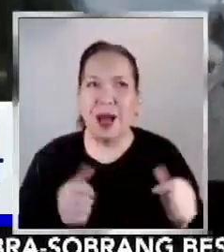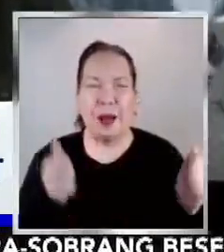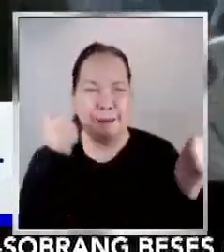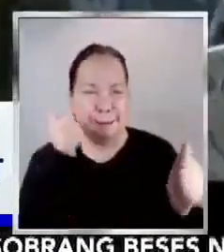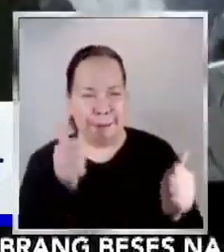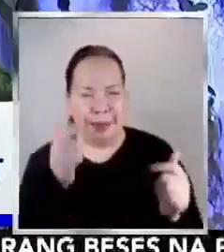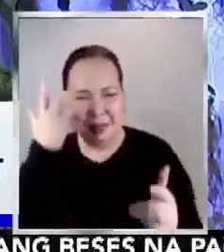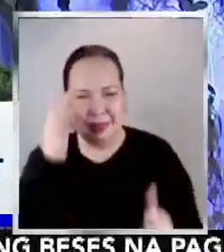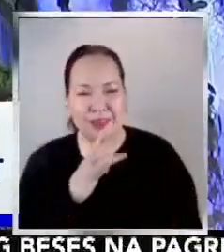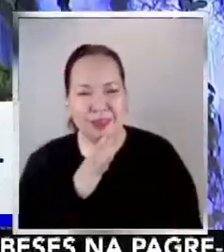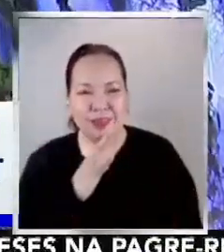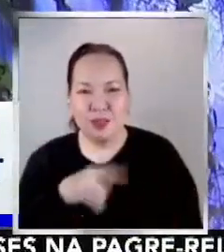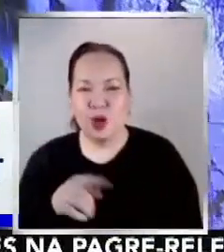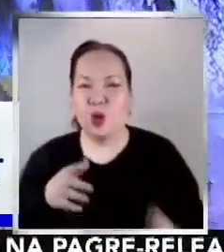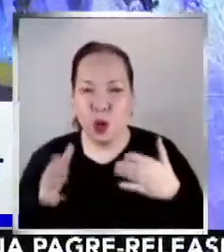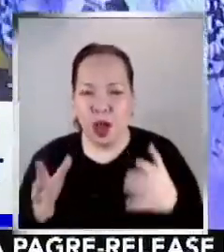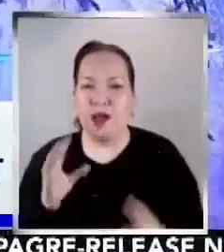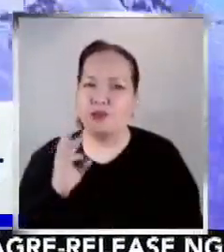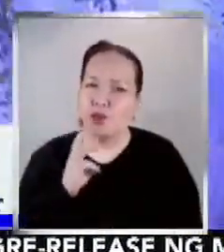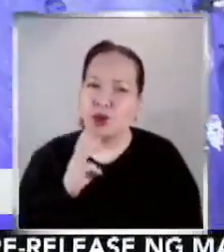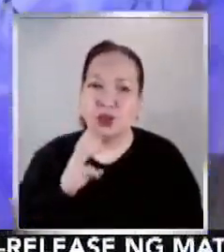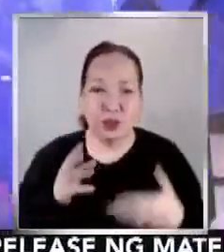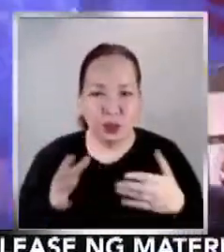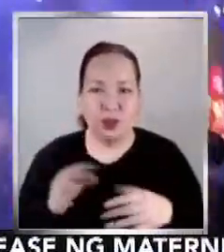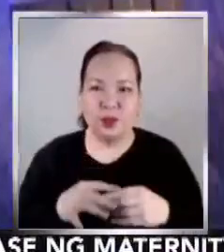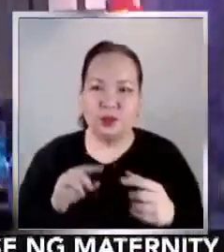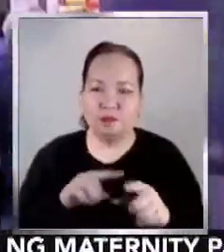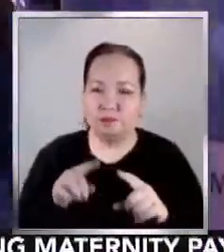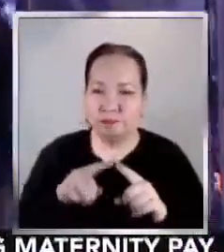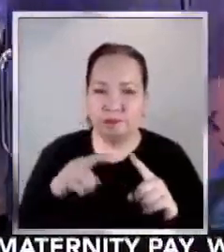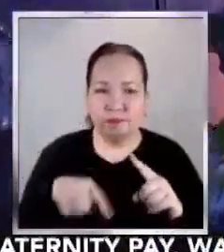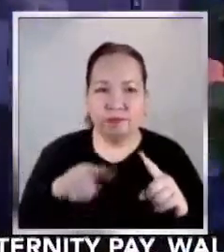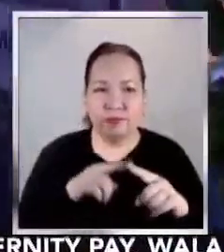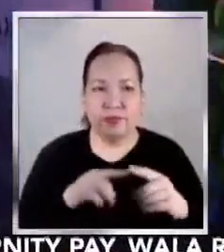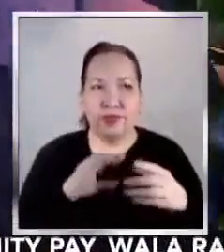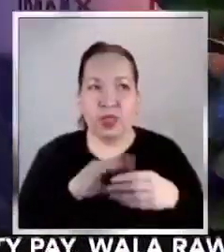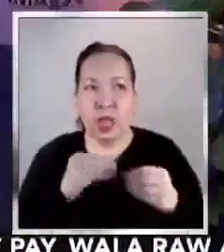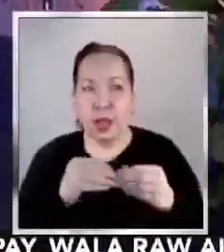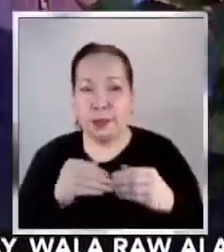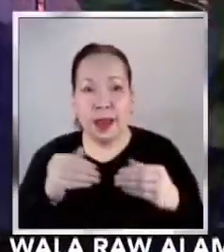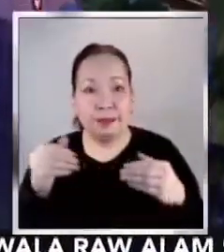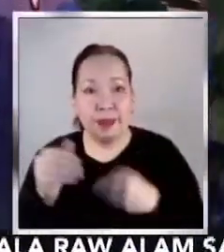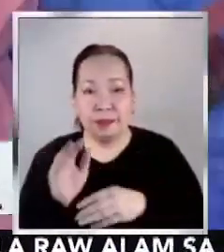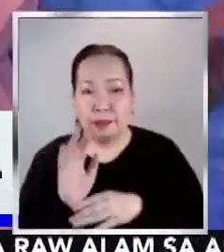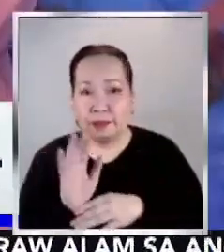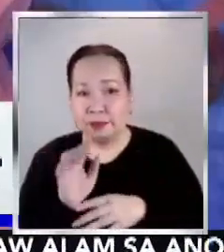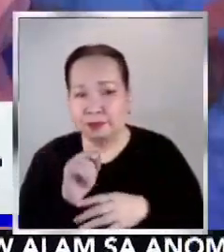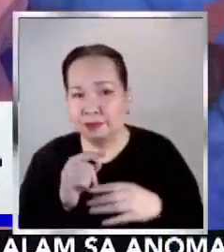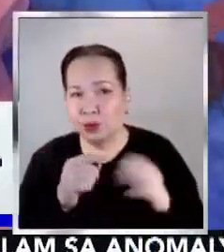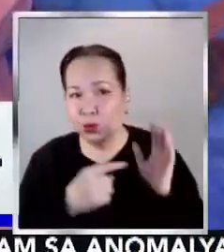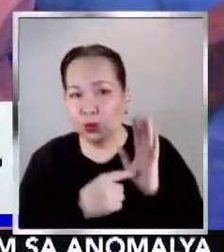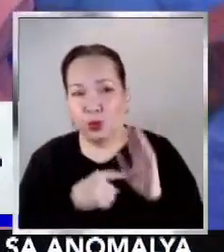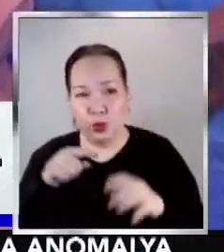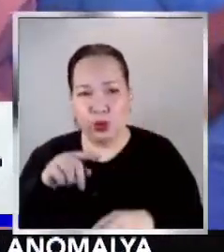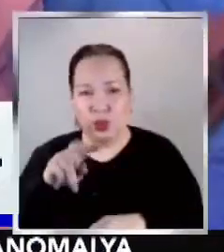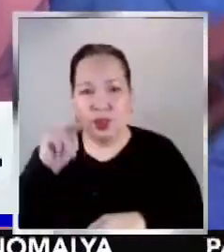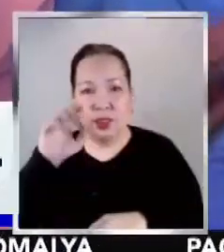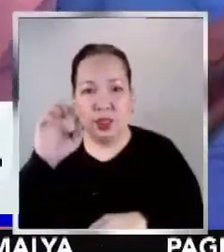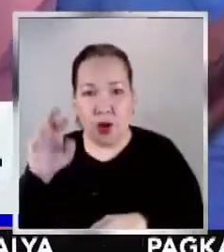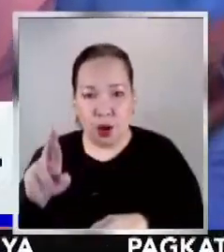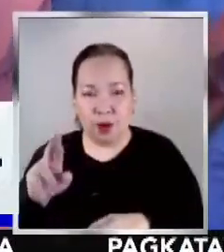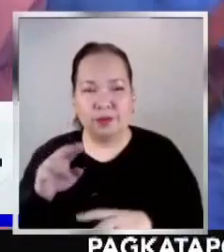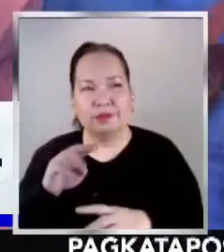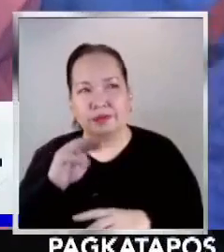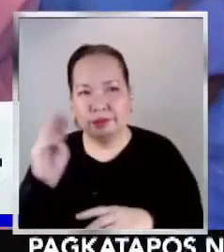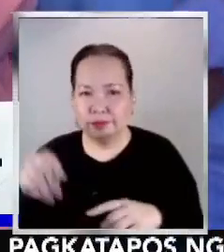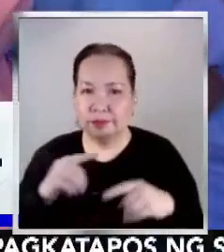Ilan ding Sparkle Stars ang nakapanood ng new Avatar sequel sa advanced screening dito sa Manila. Kasama riyan sina Sofia Pablo at Alan Ansay